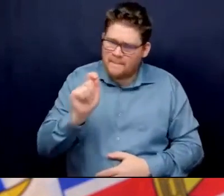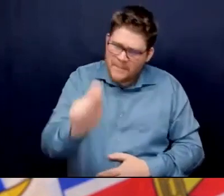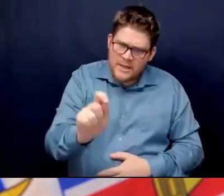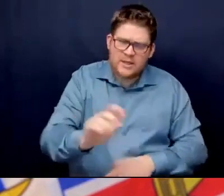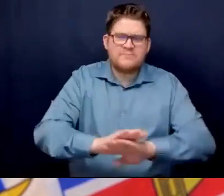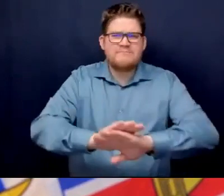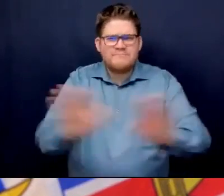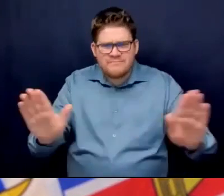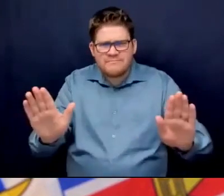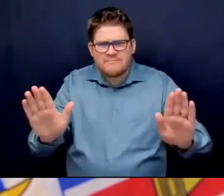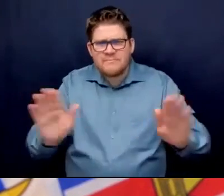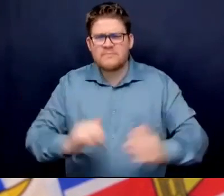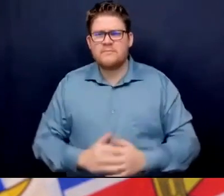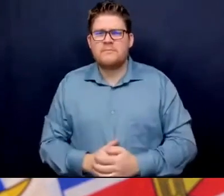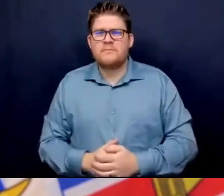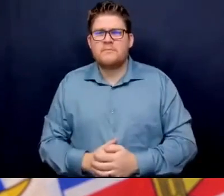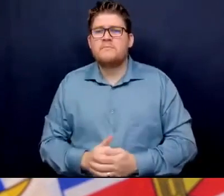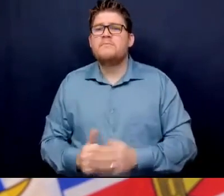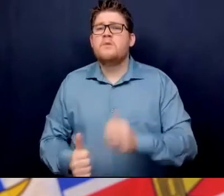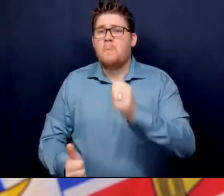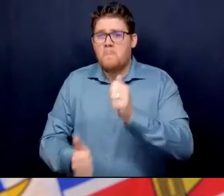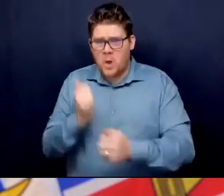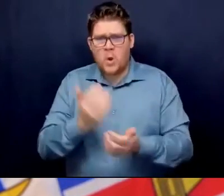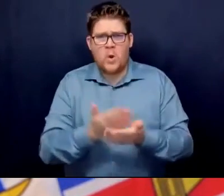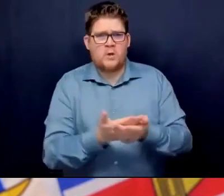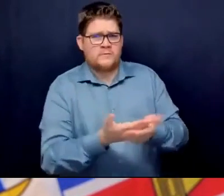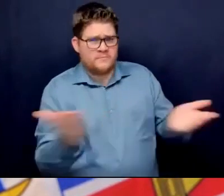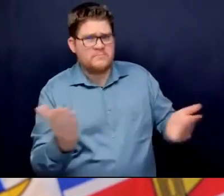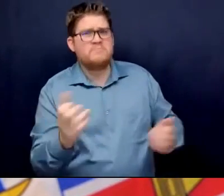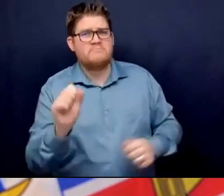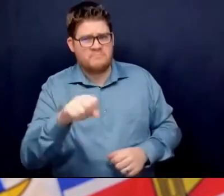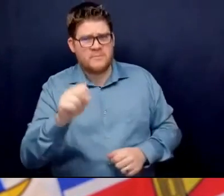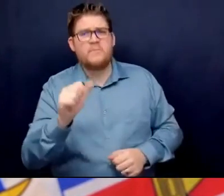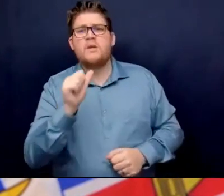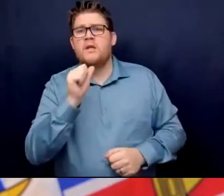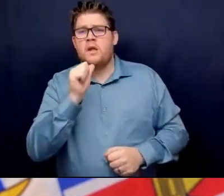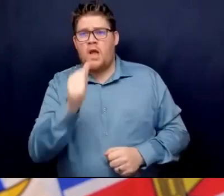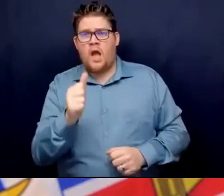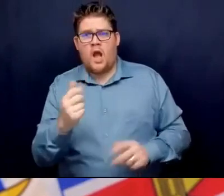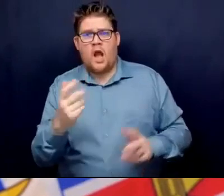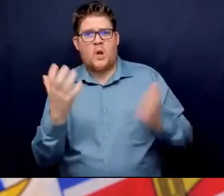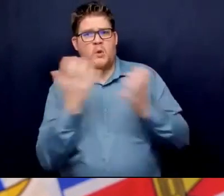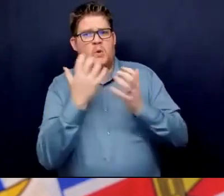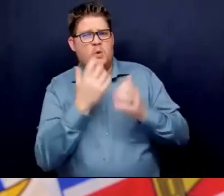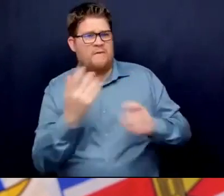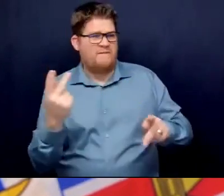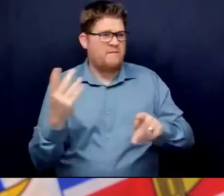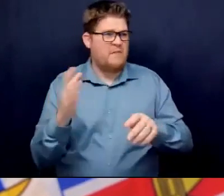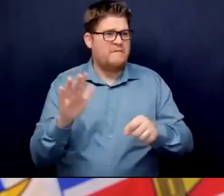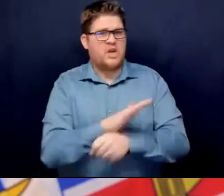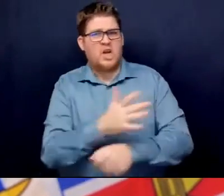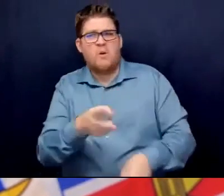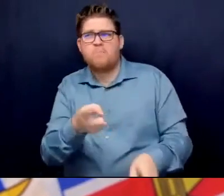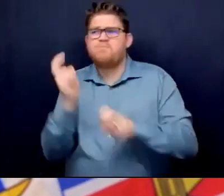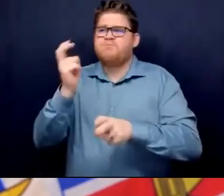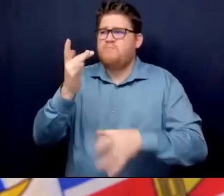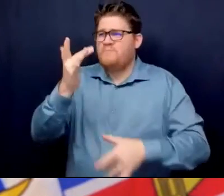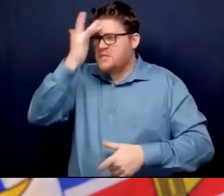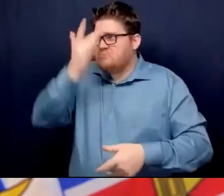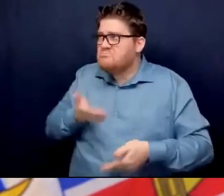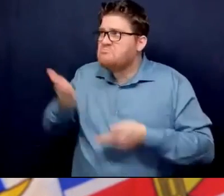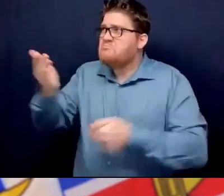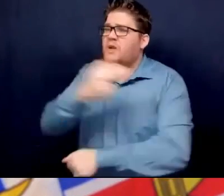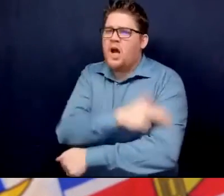most people are not becoming seriously ill and ending up in hospital, but with the high rates of transmission, there are